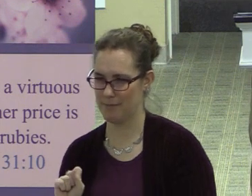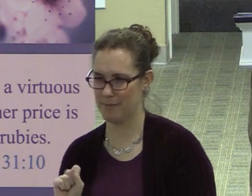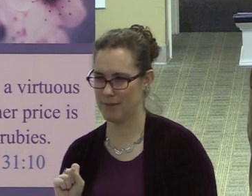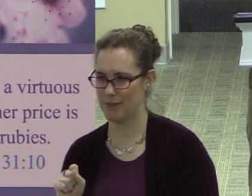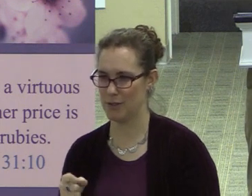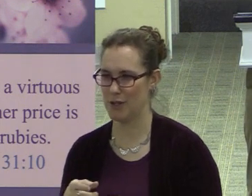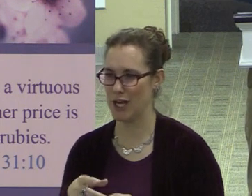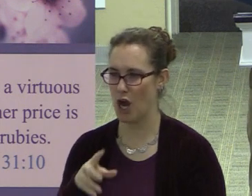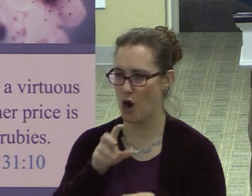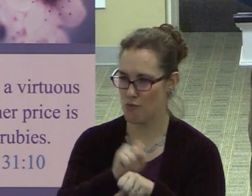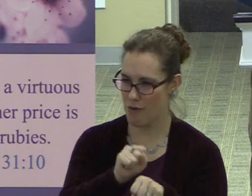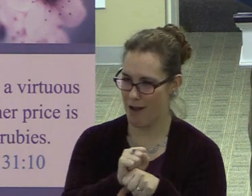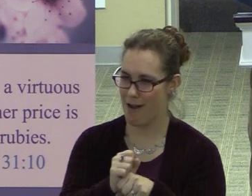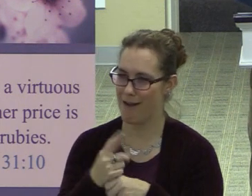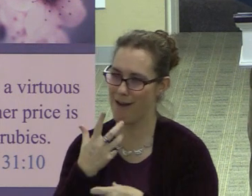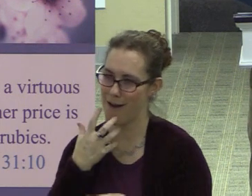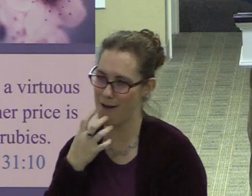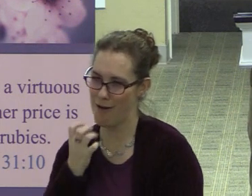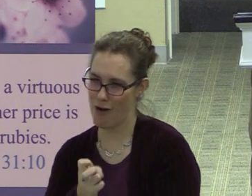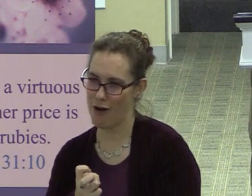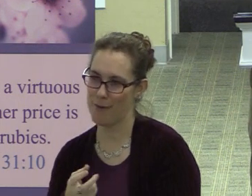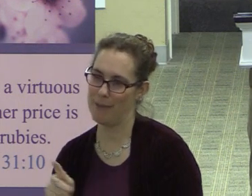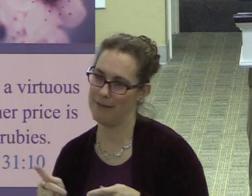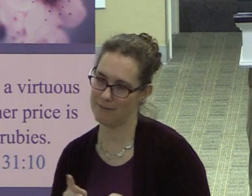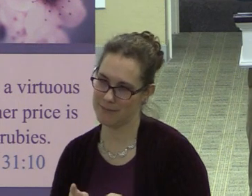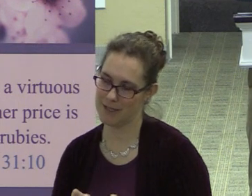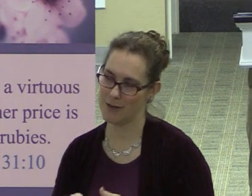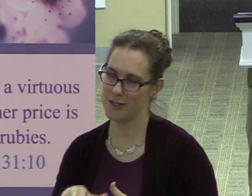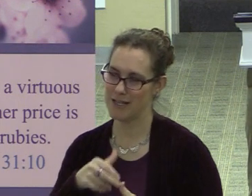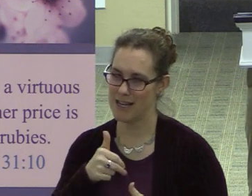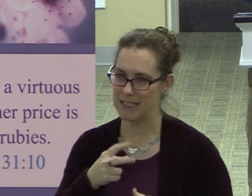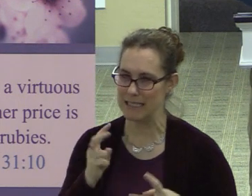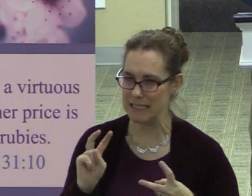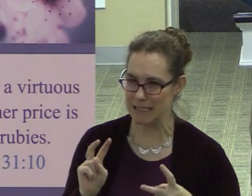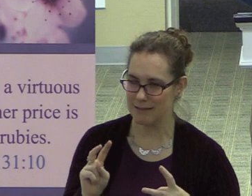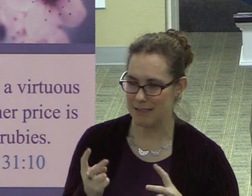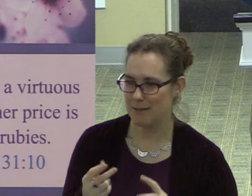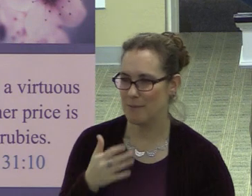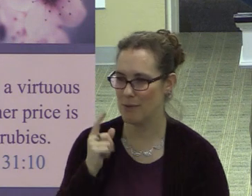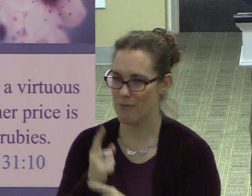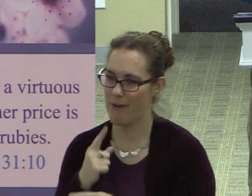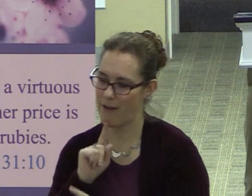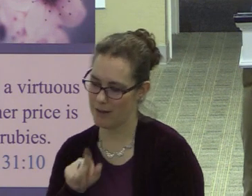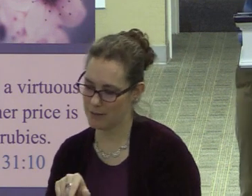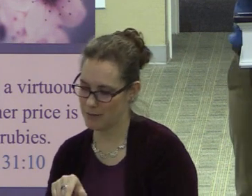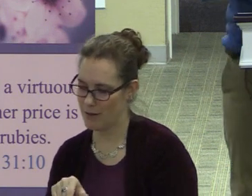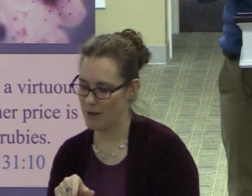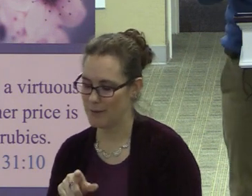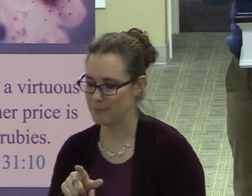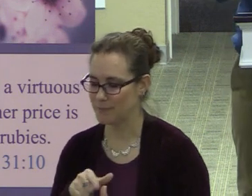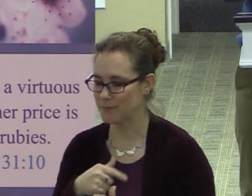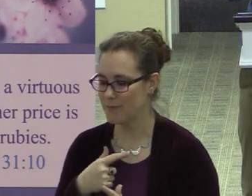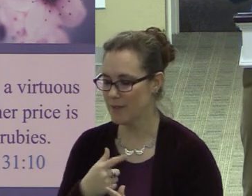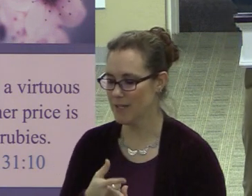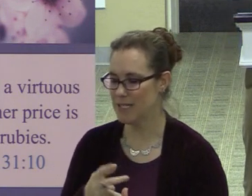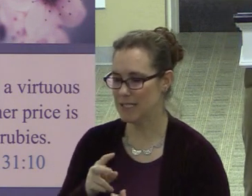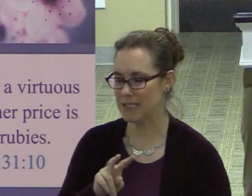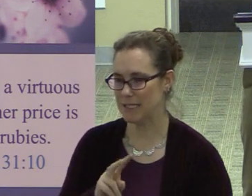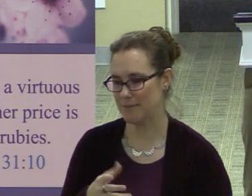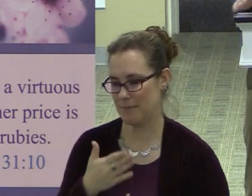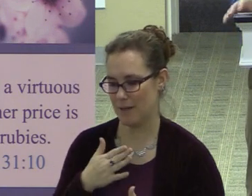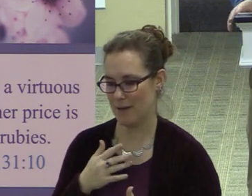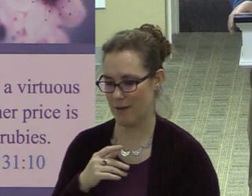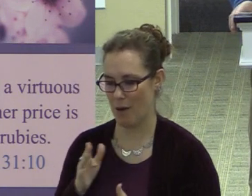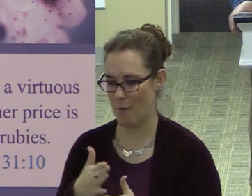use for them, a rock and a hard place, where there just doesn't seem to be a right answer, where there just doesn't seem to be a way out of